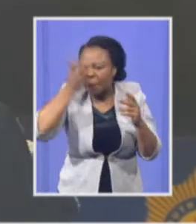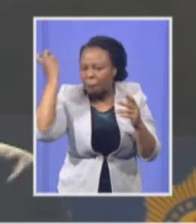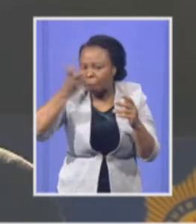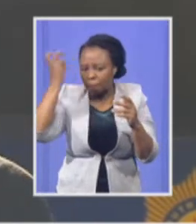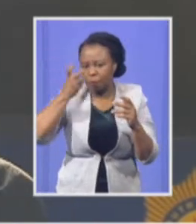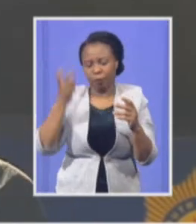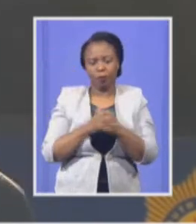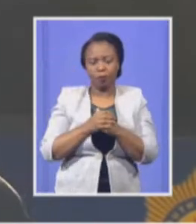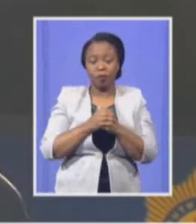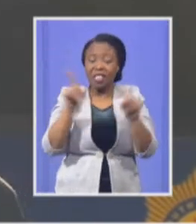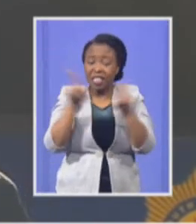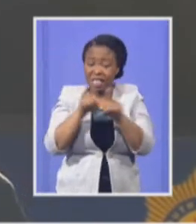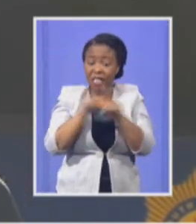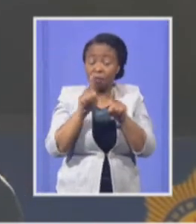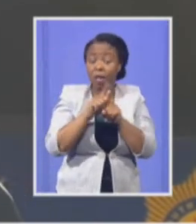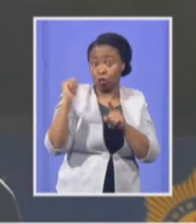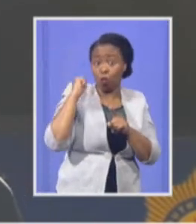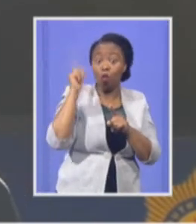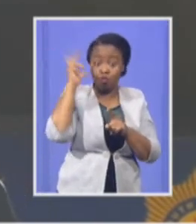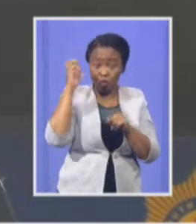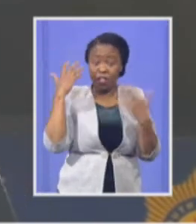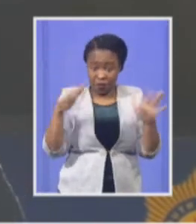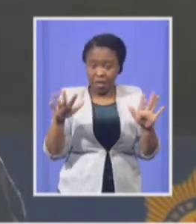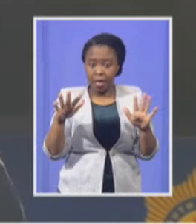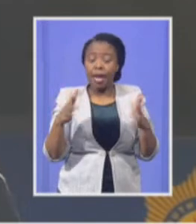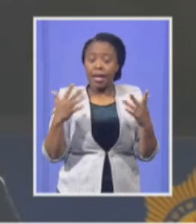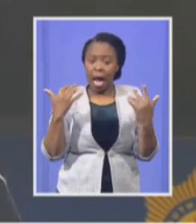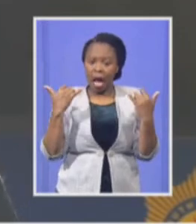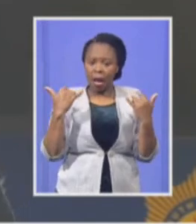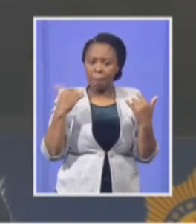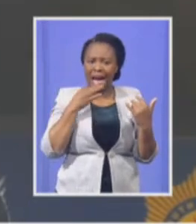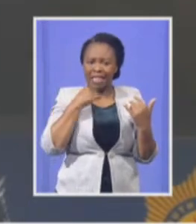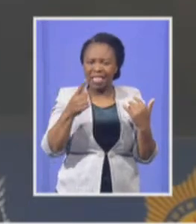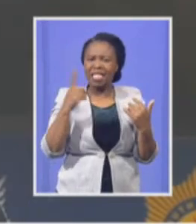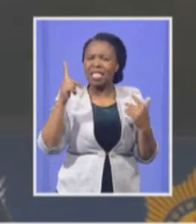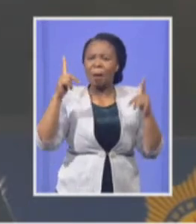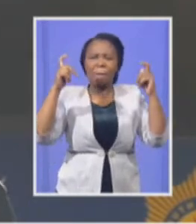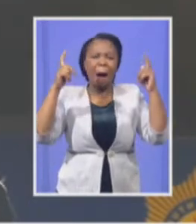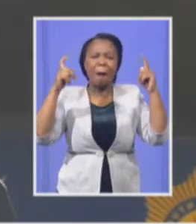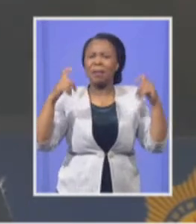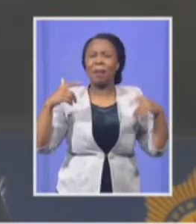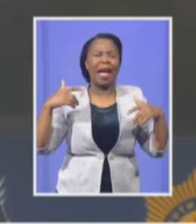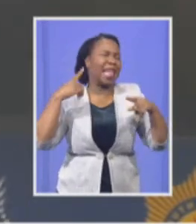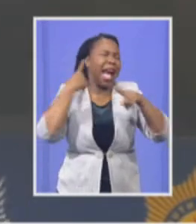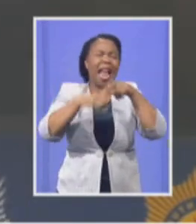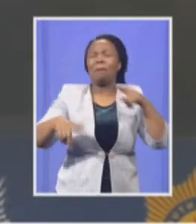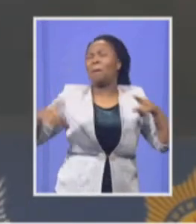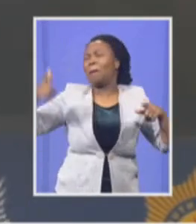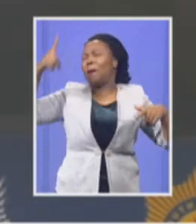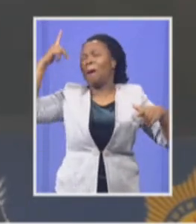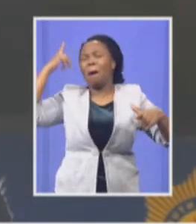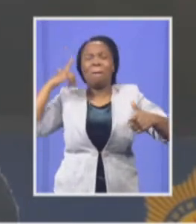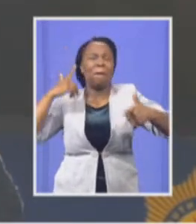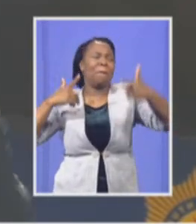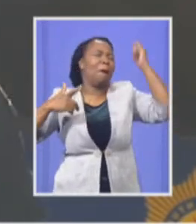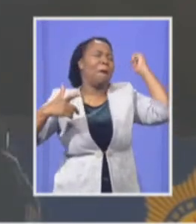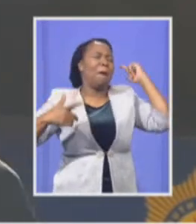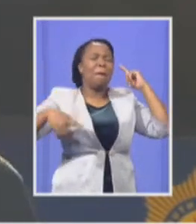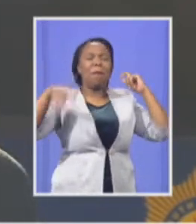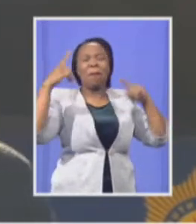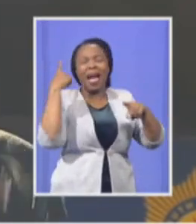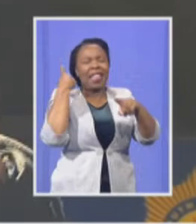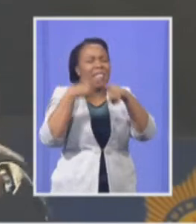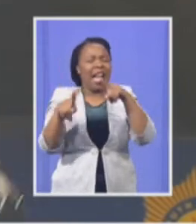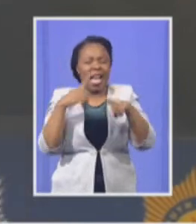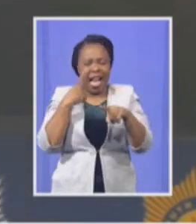Ngoba nayizolo ngizwile namhlanje ngiyayizwa kuthiwa kudlala ngazo sidlala abantwana ebhamu la. For the